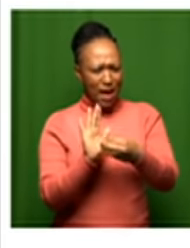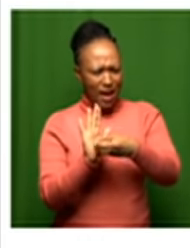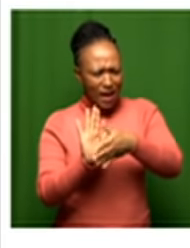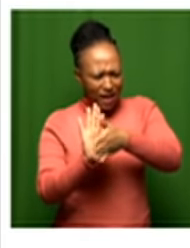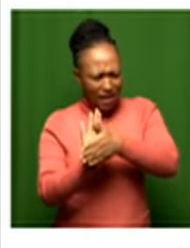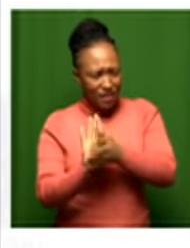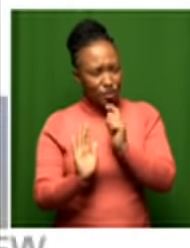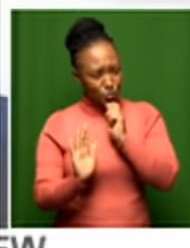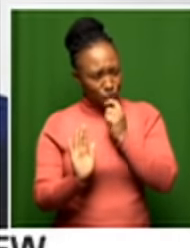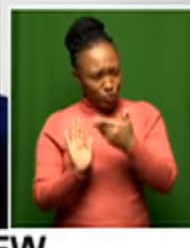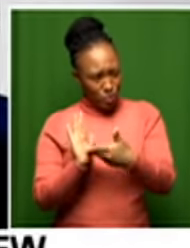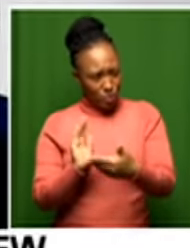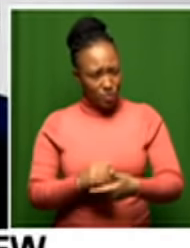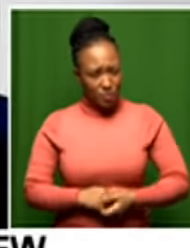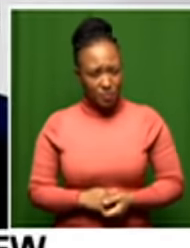the country?